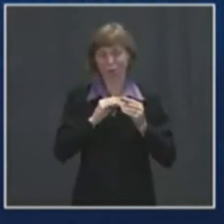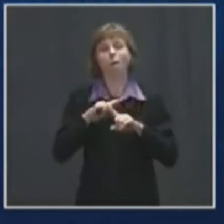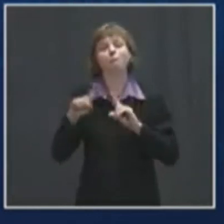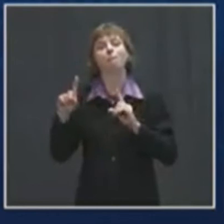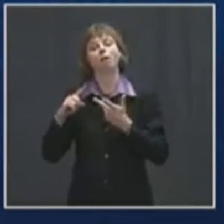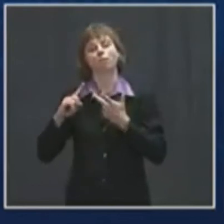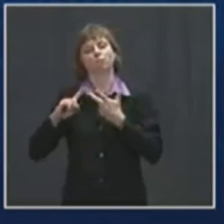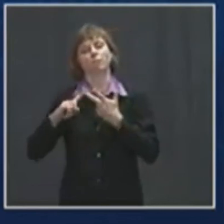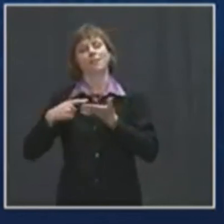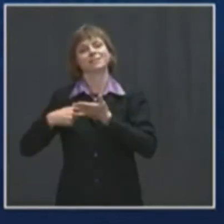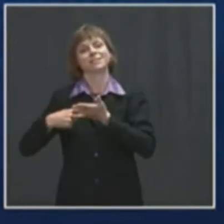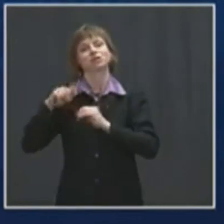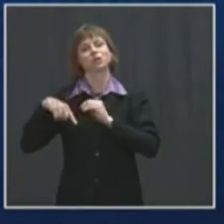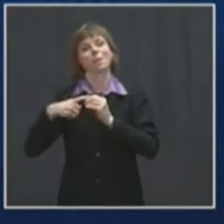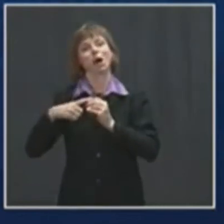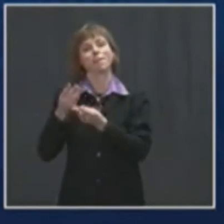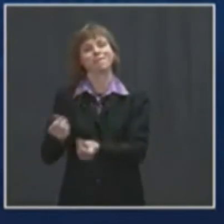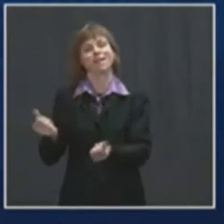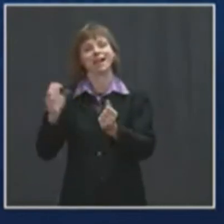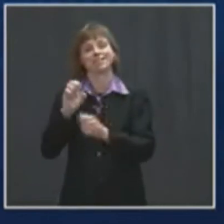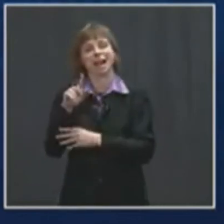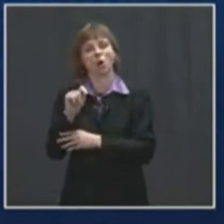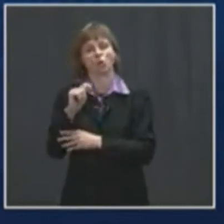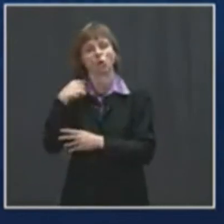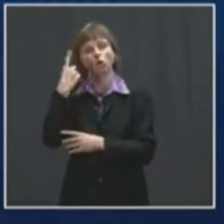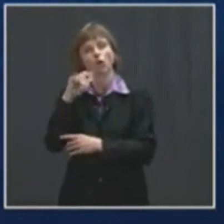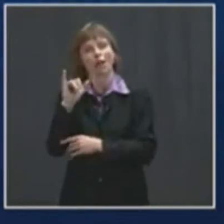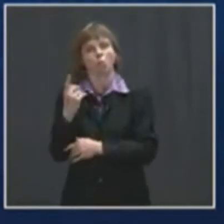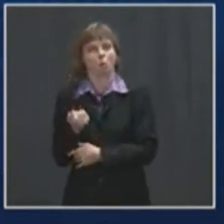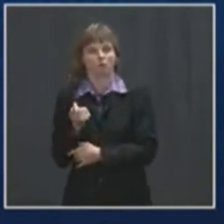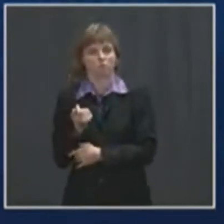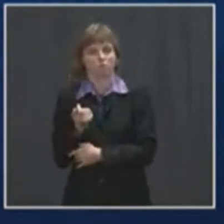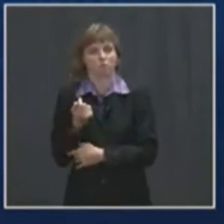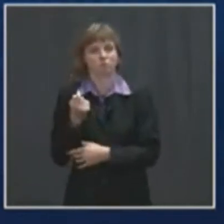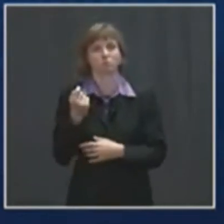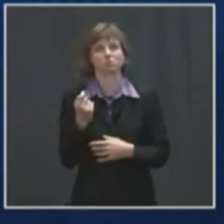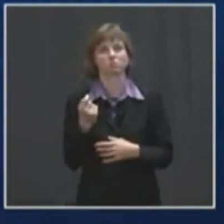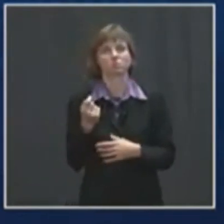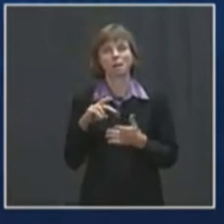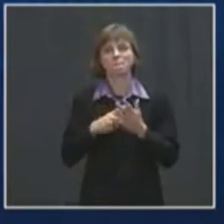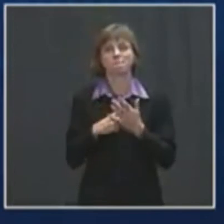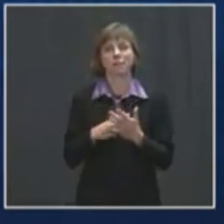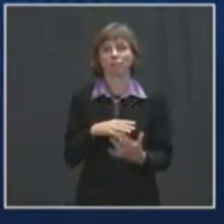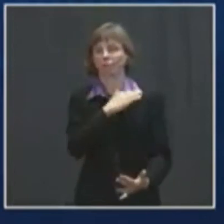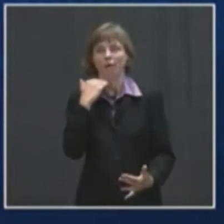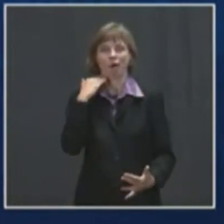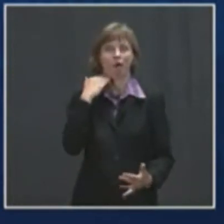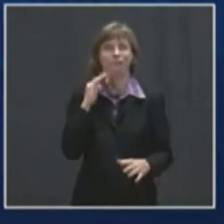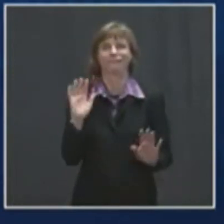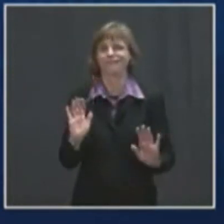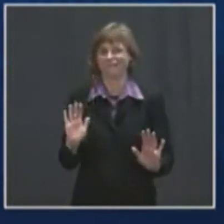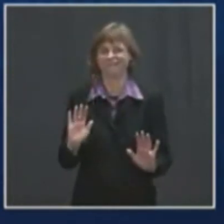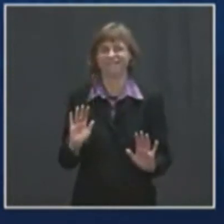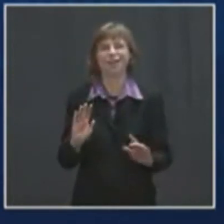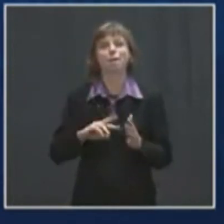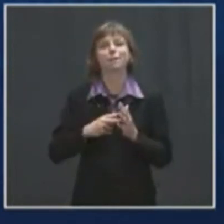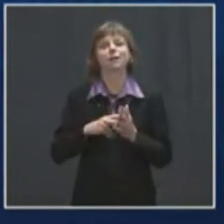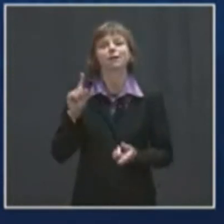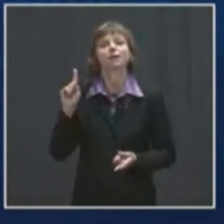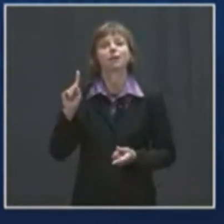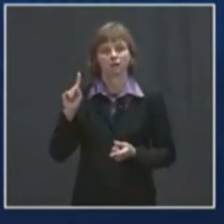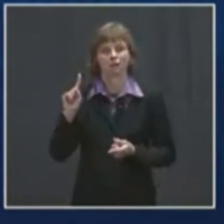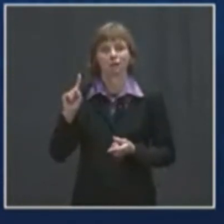like. Now, that doesn't mean that somebody making that it's a dead cutoff. It means that it will be phased out to slightly less than